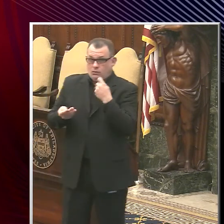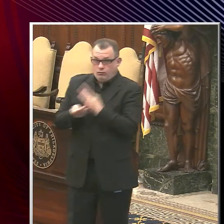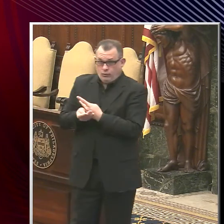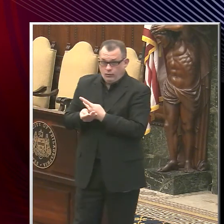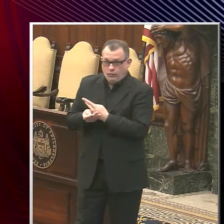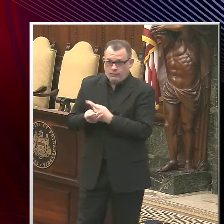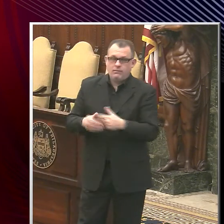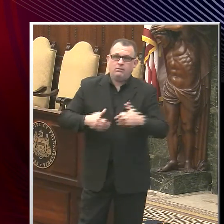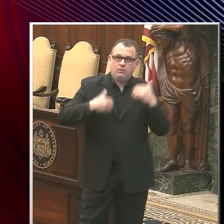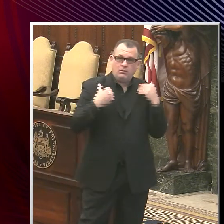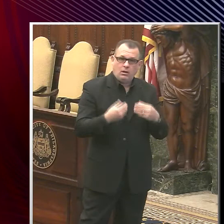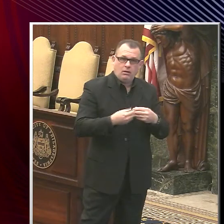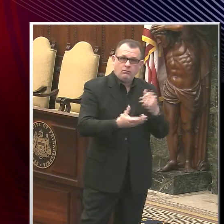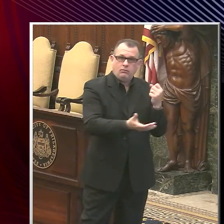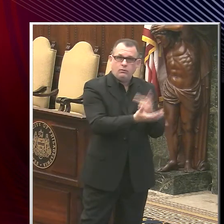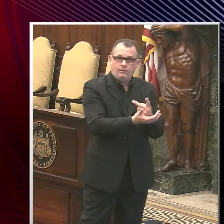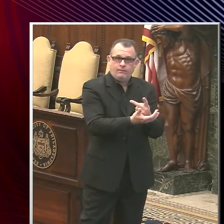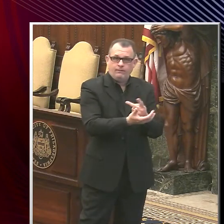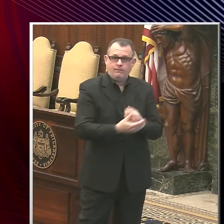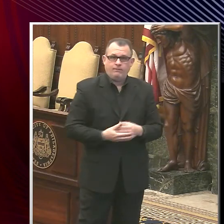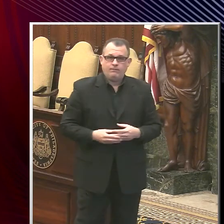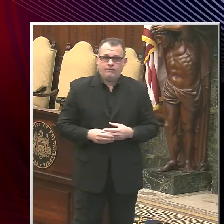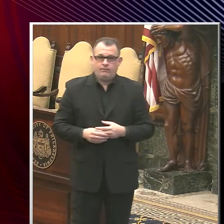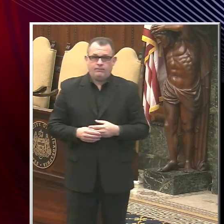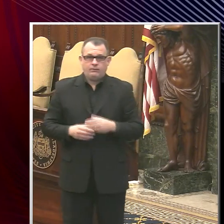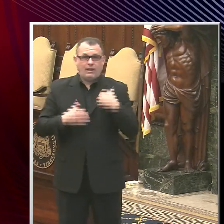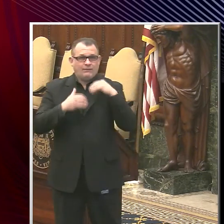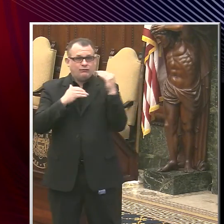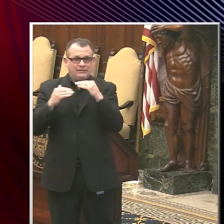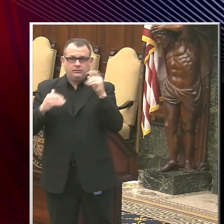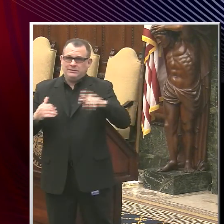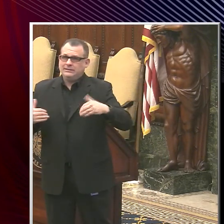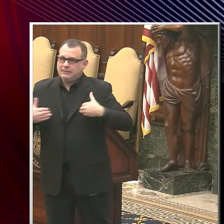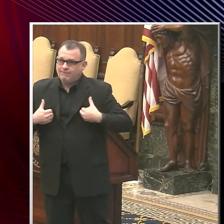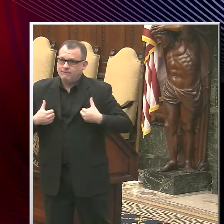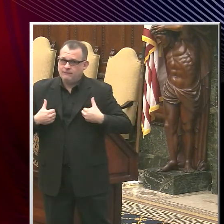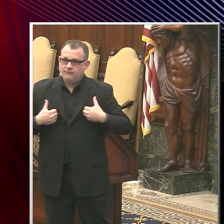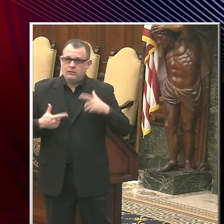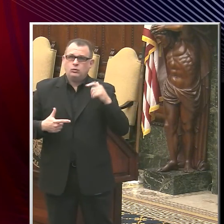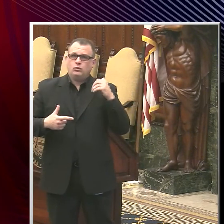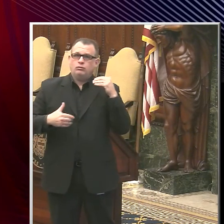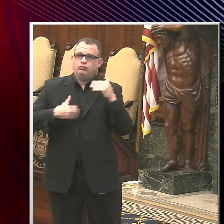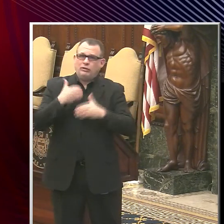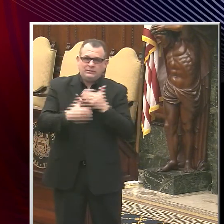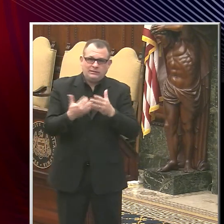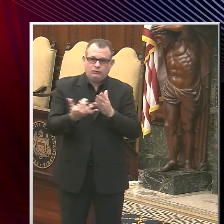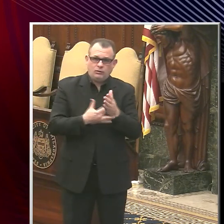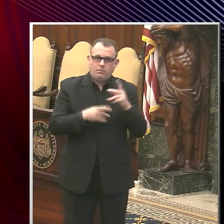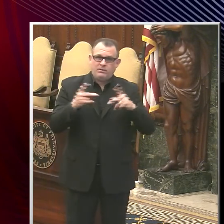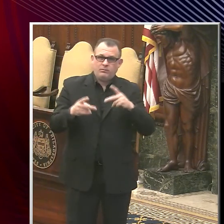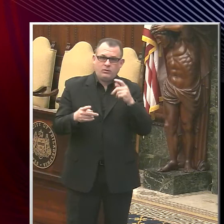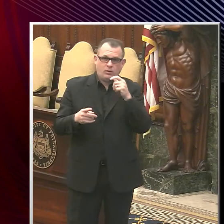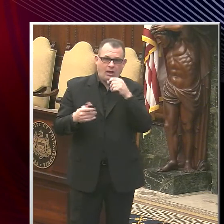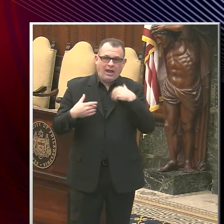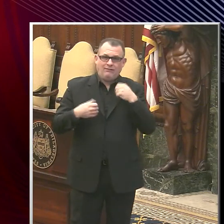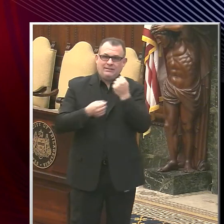be ensuring that there's restrictions and processes in place to have folks put on safe events.